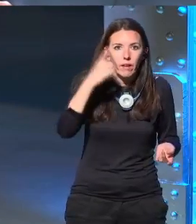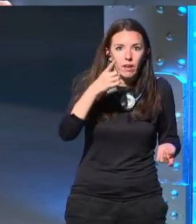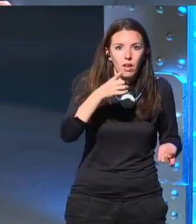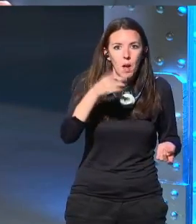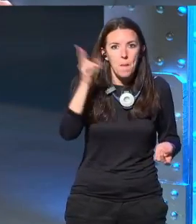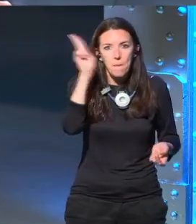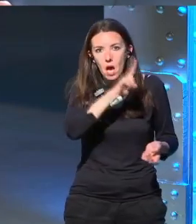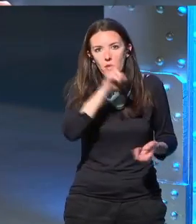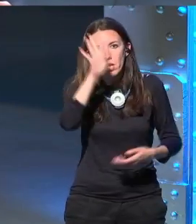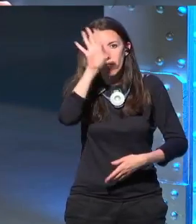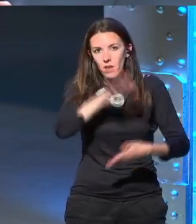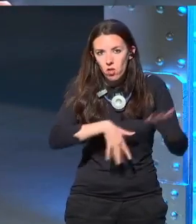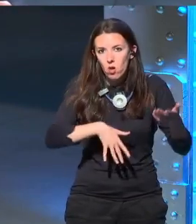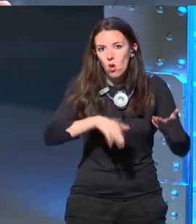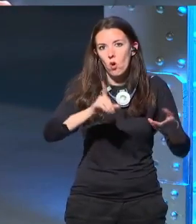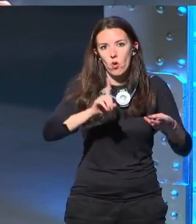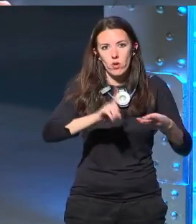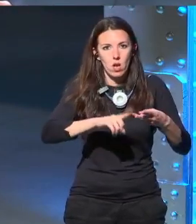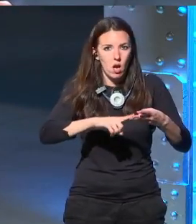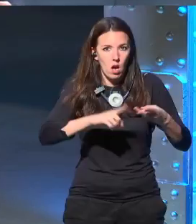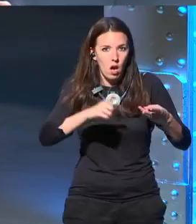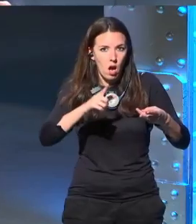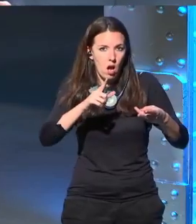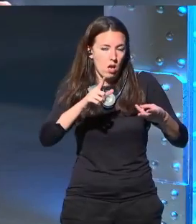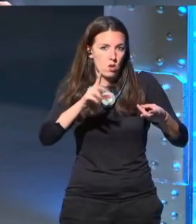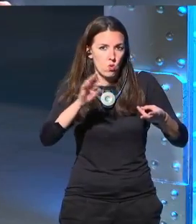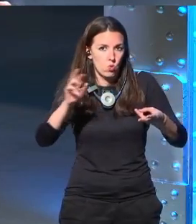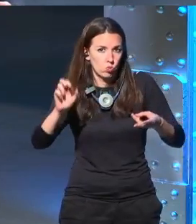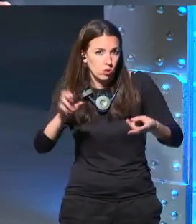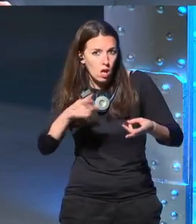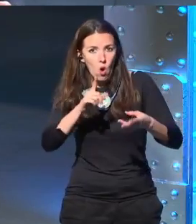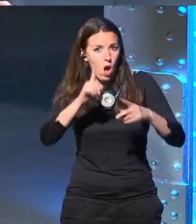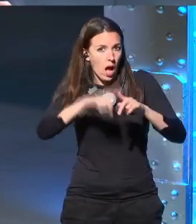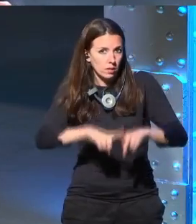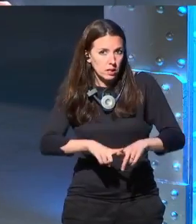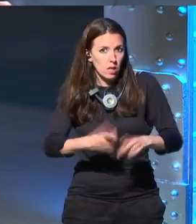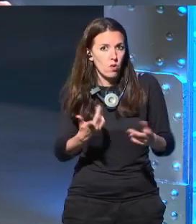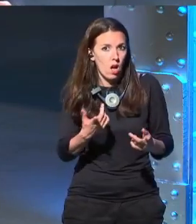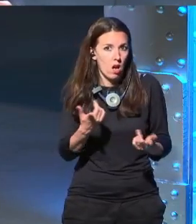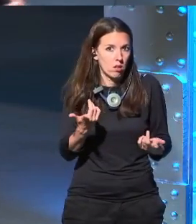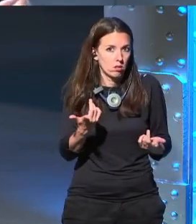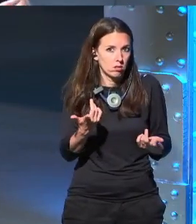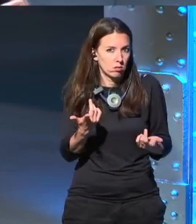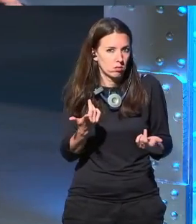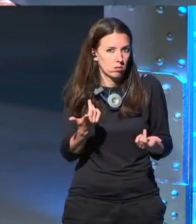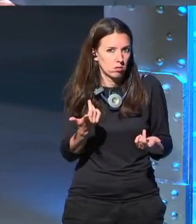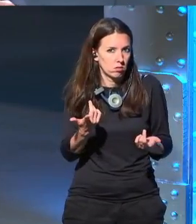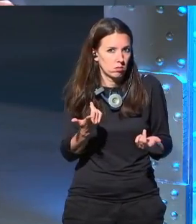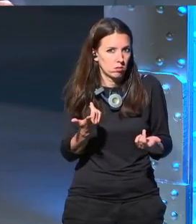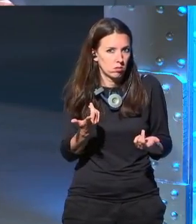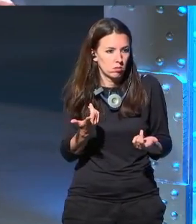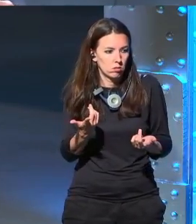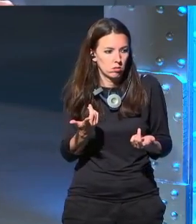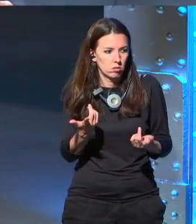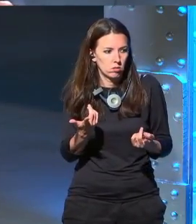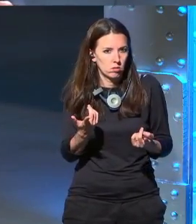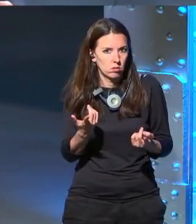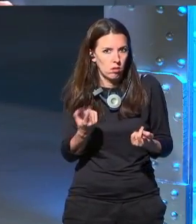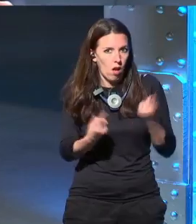or Leipzig or Utrecht or Amsterdam, there's not a couple of young kids saying, we will create a